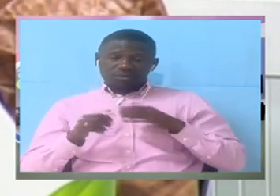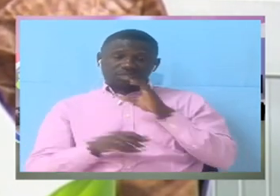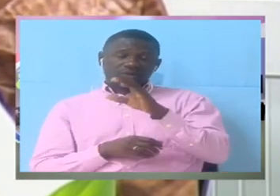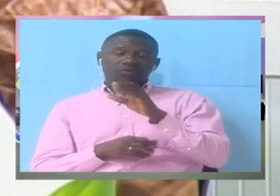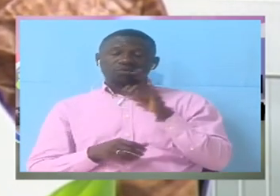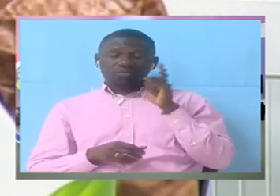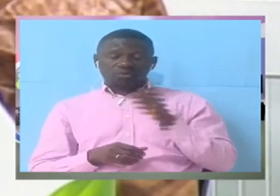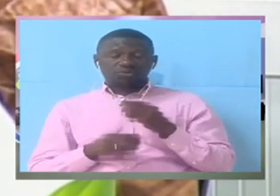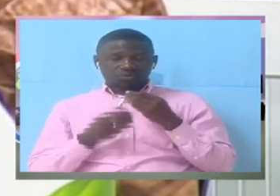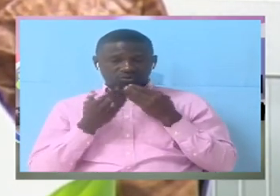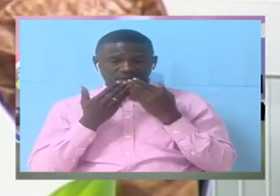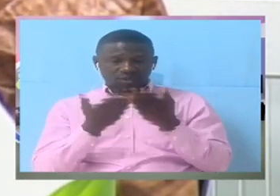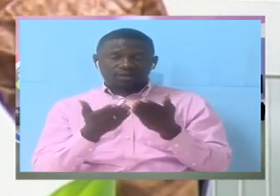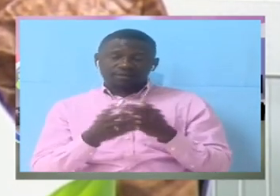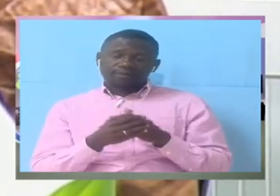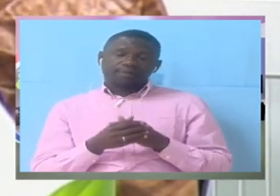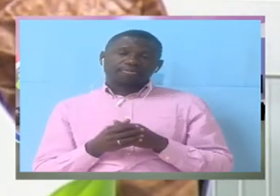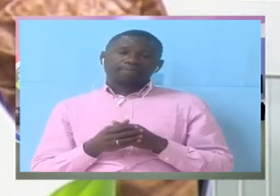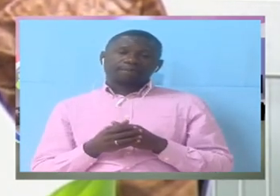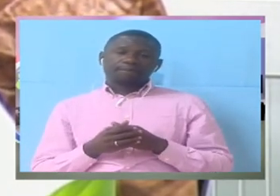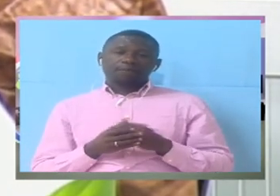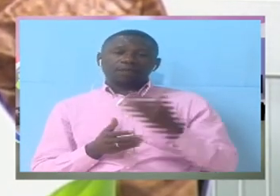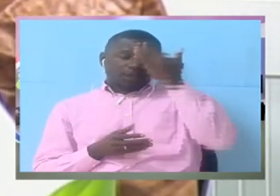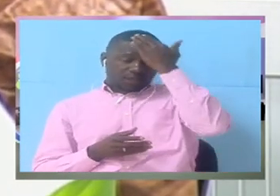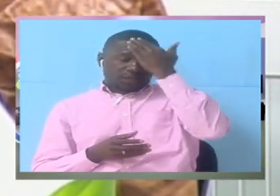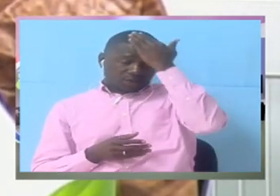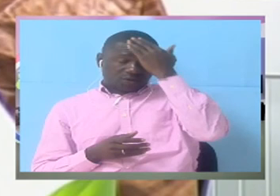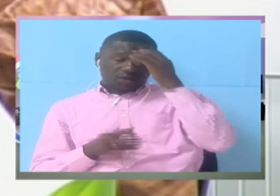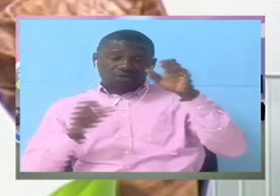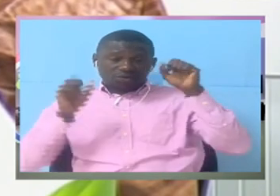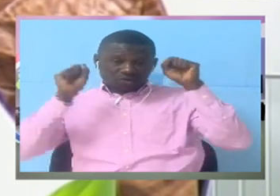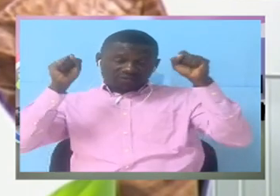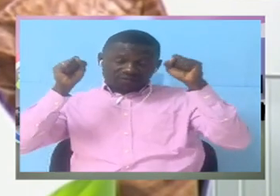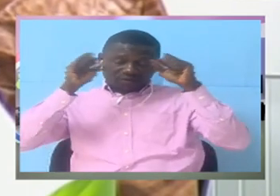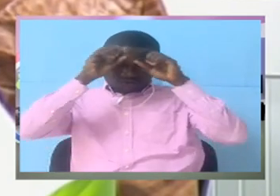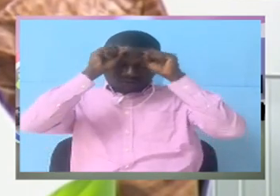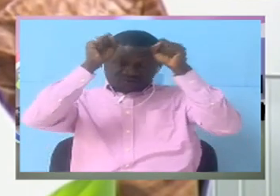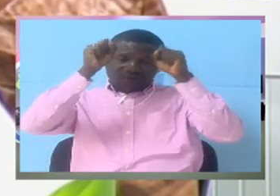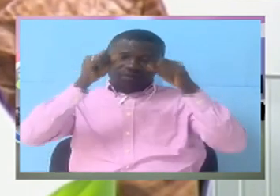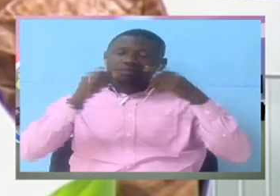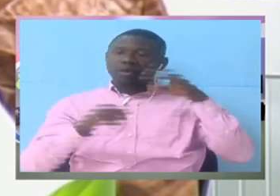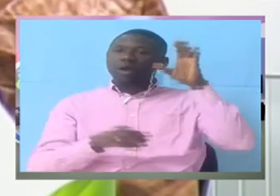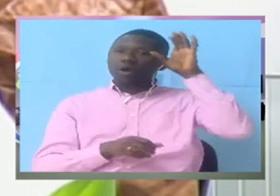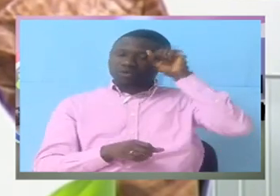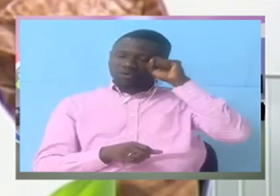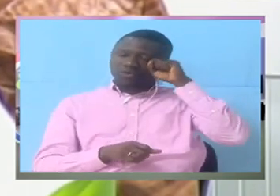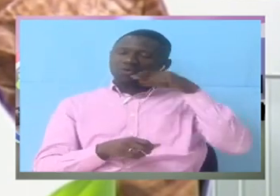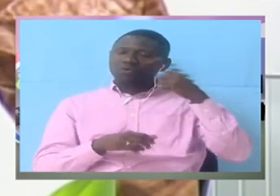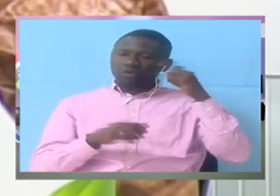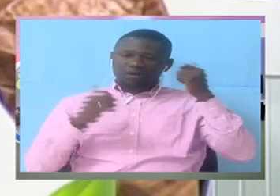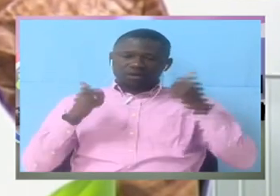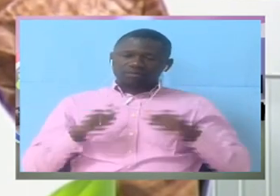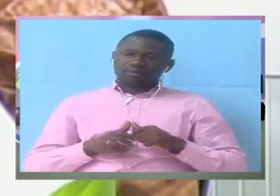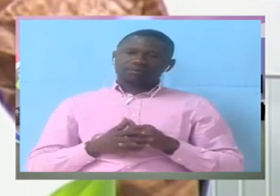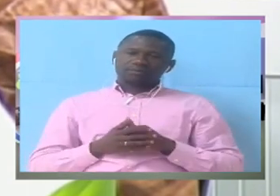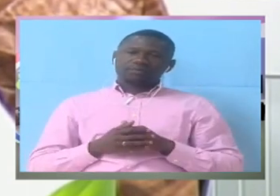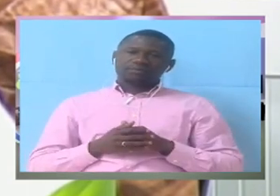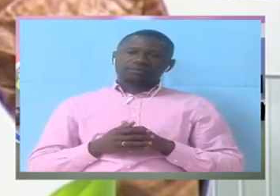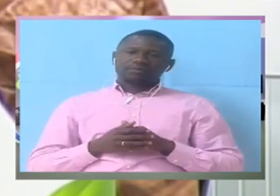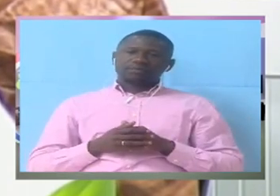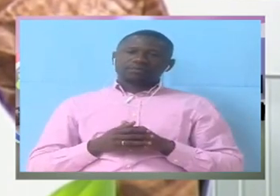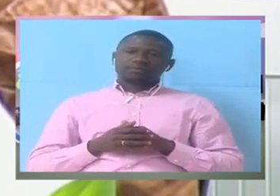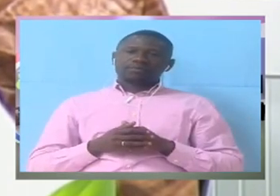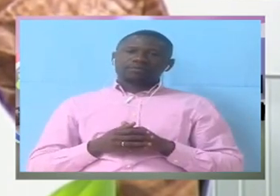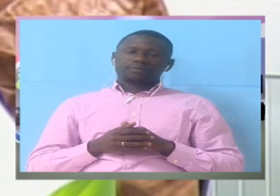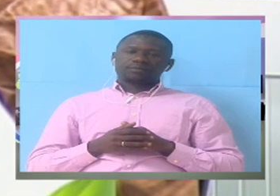you have Yawarala, to say it. Yawarala Masakunda Mboda Kalamajan. I am aware of what was happening in Jawara's government. Rifudibani Jawara